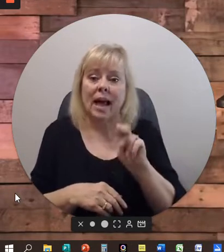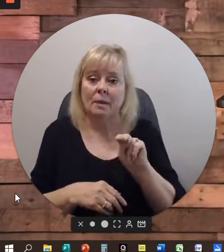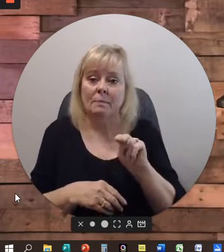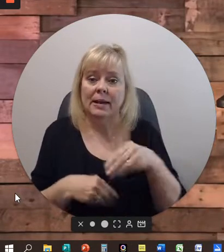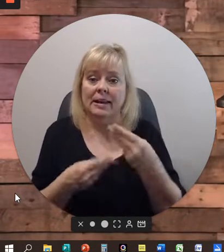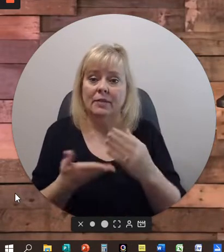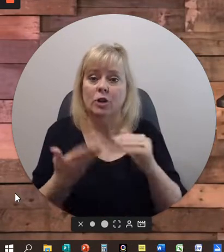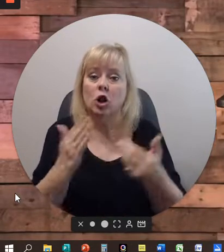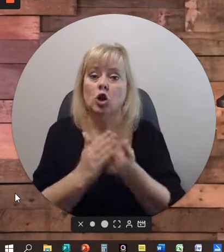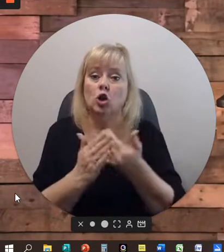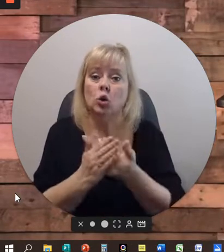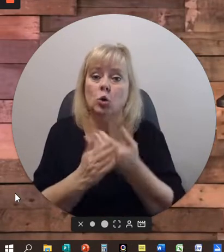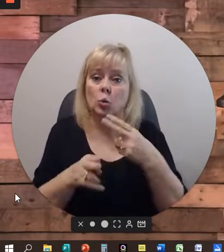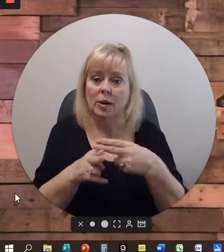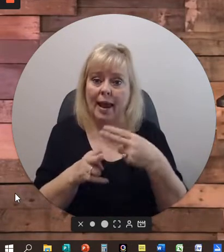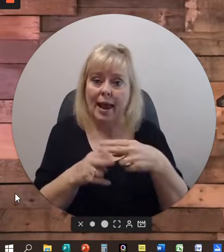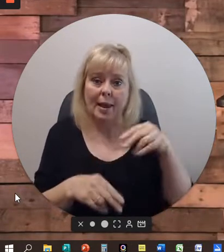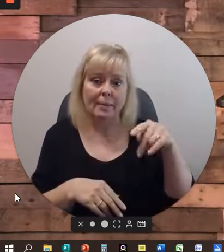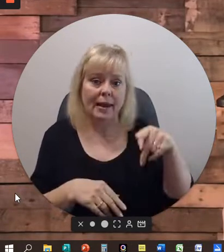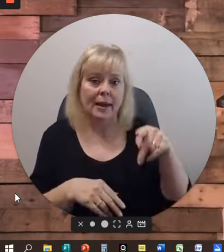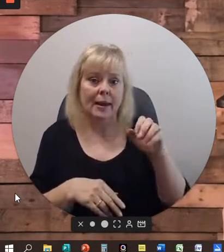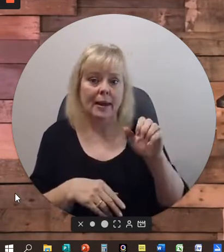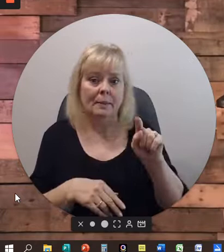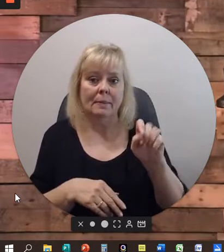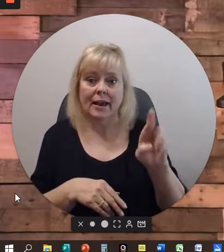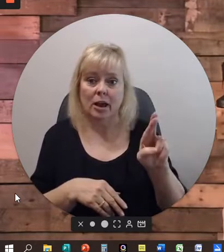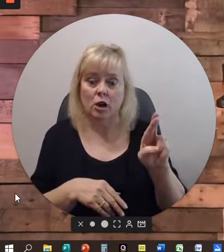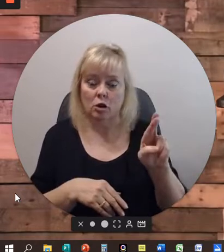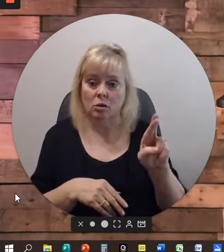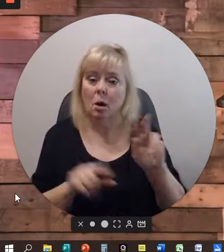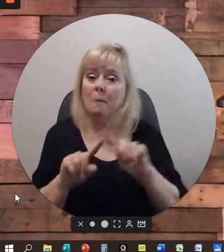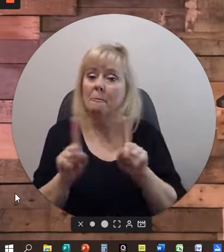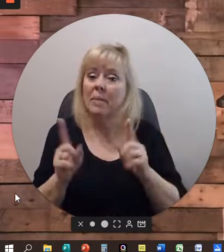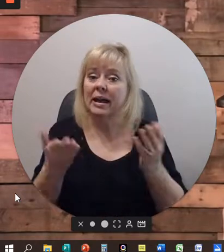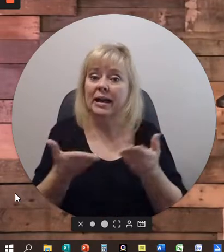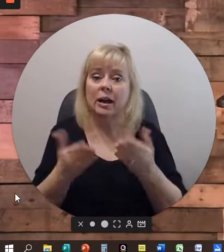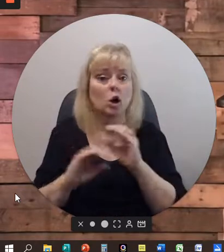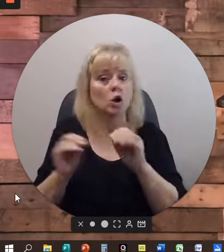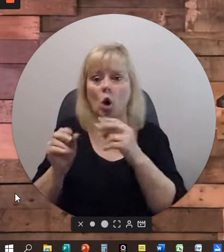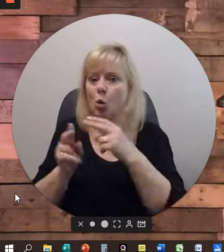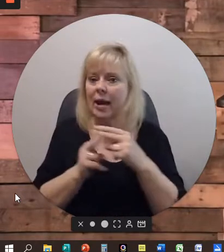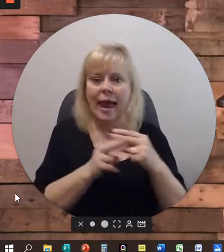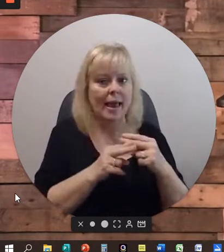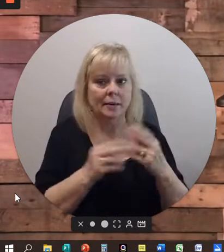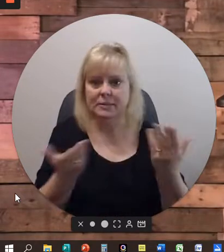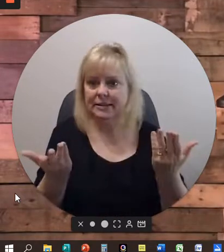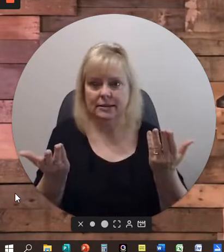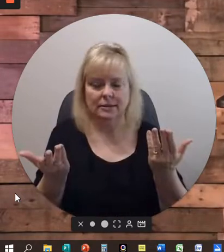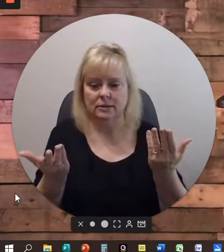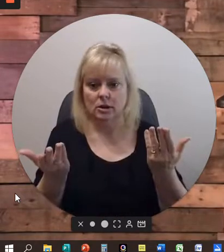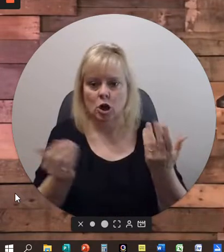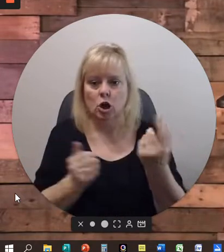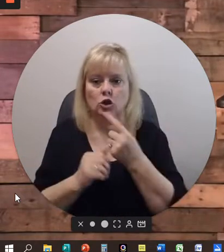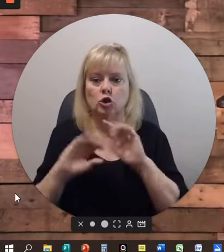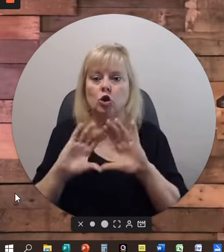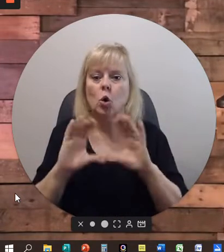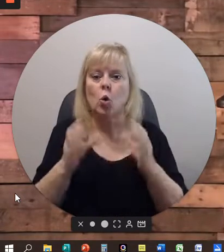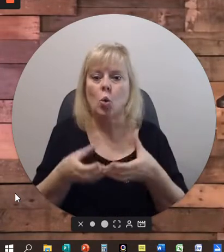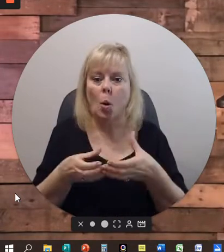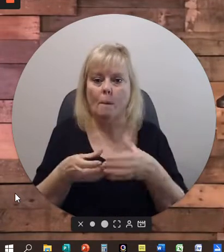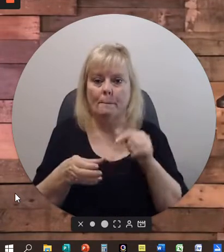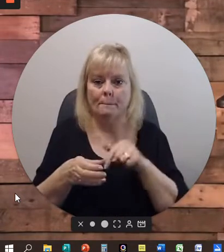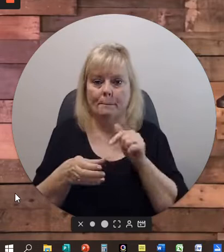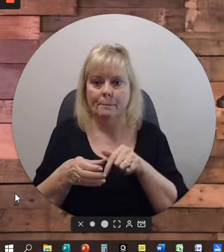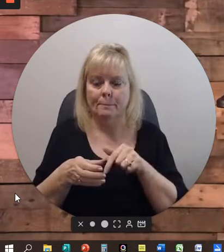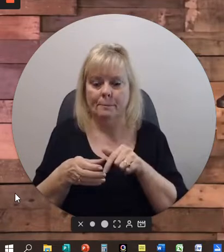Jesus. But here there are no names. Rather, here the focus is on the collective